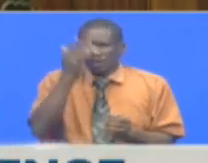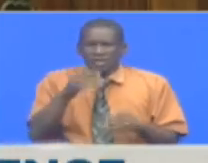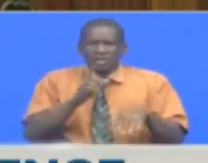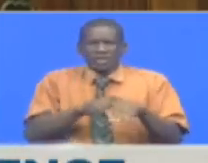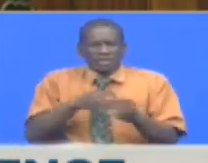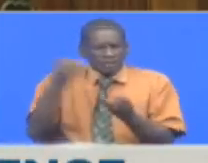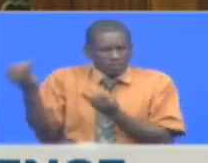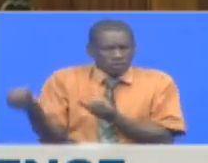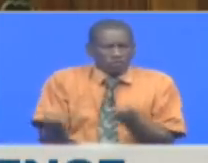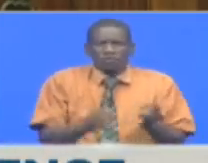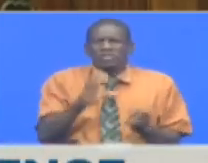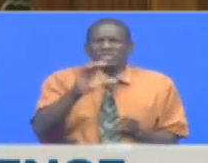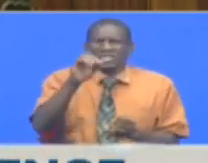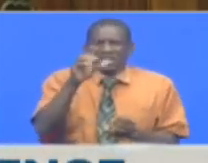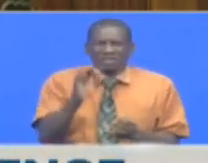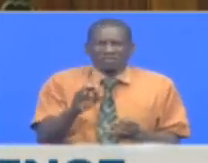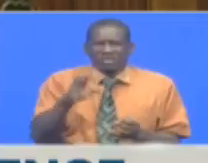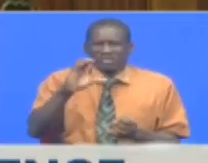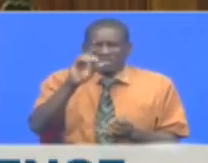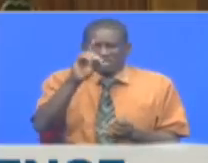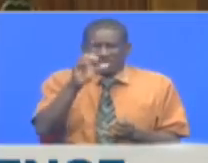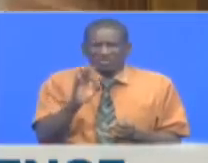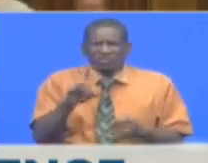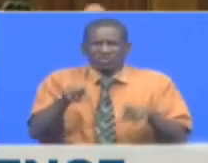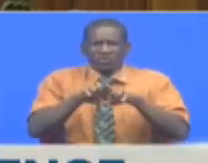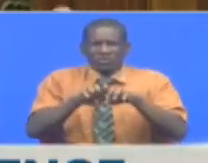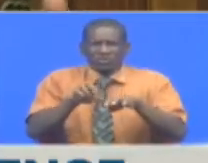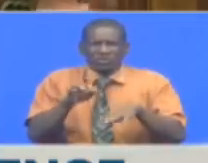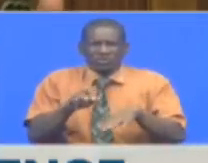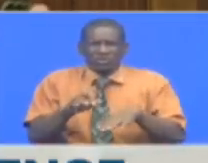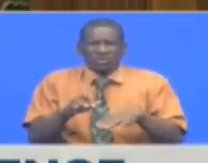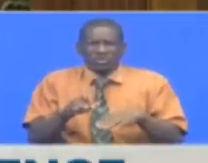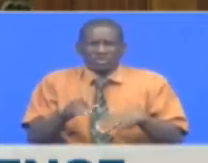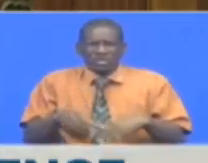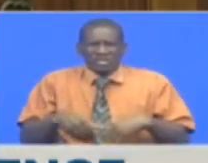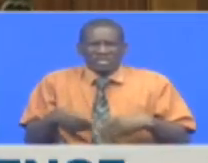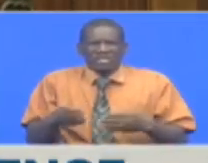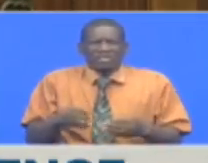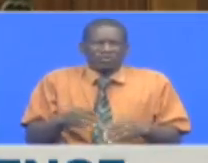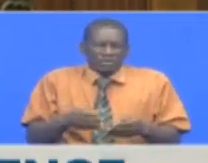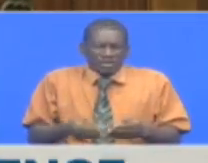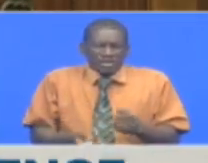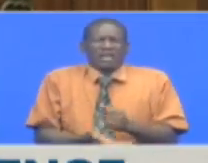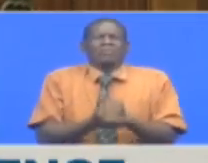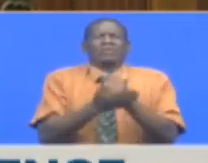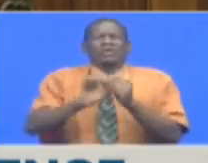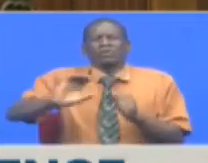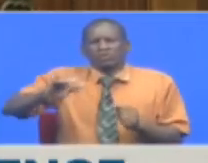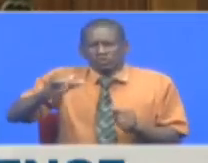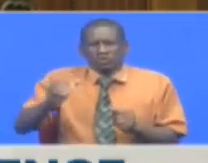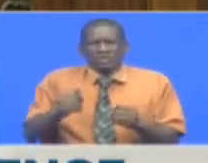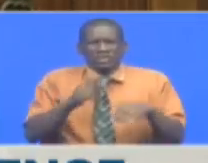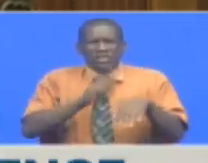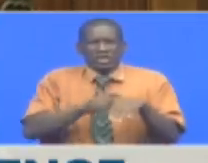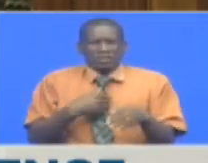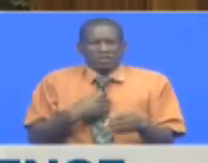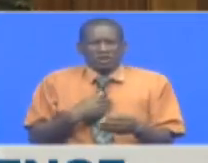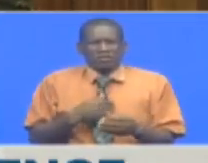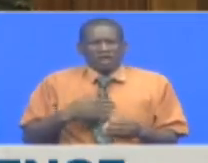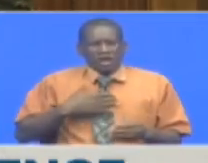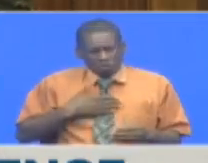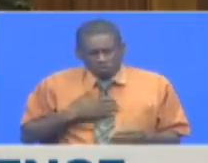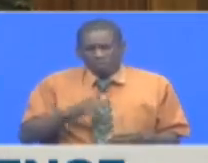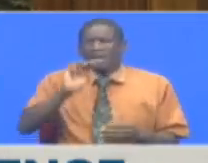introduced CDF, we also touched to the constituency. So when you have an honorable member of